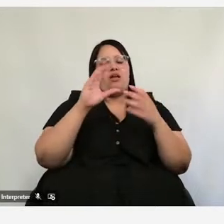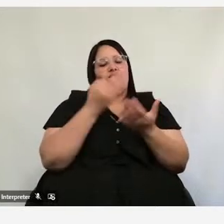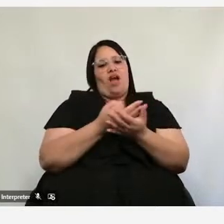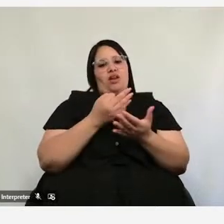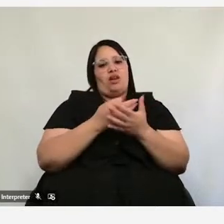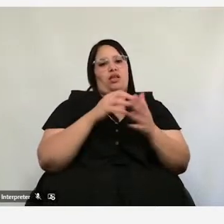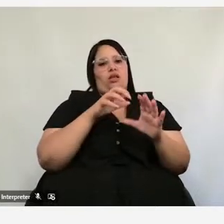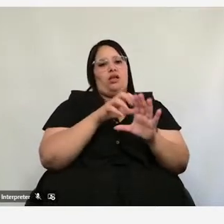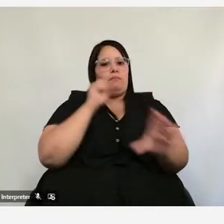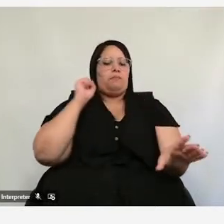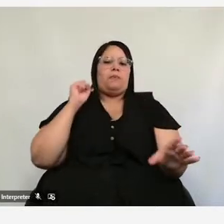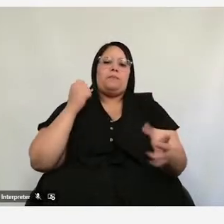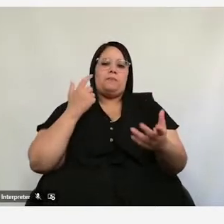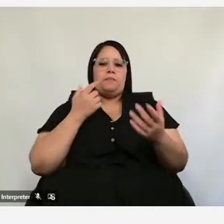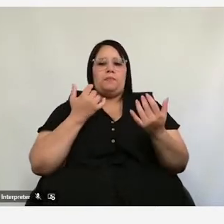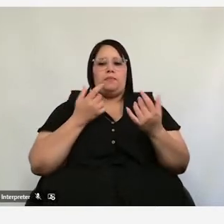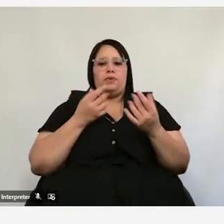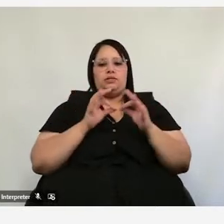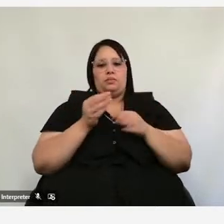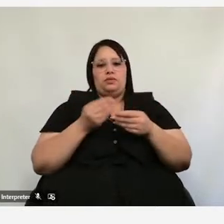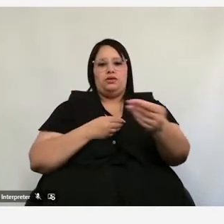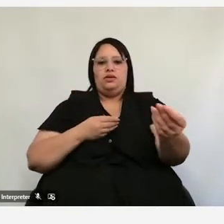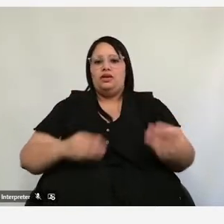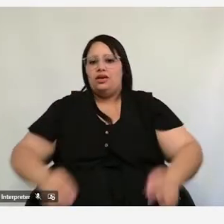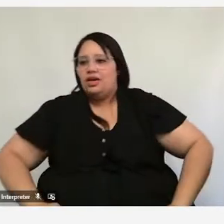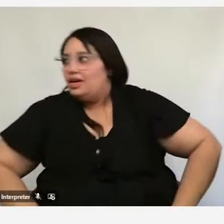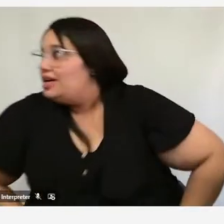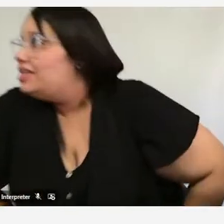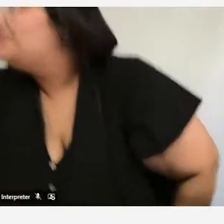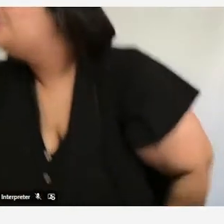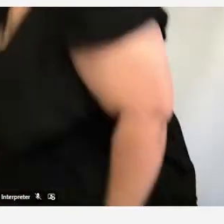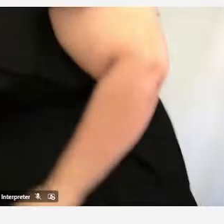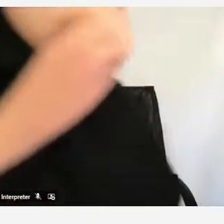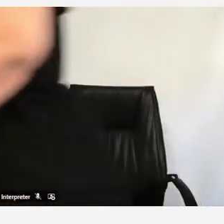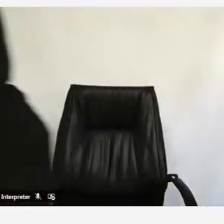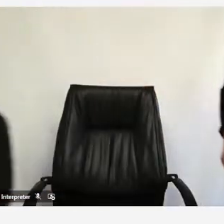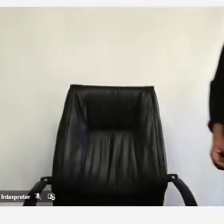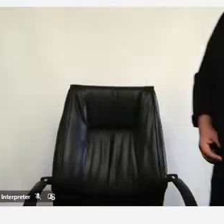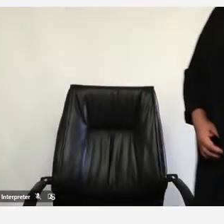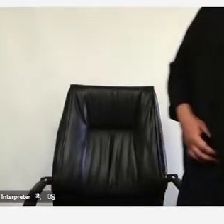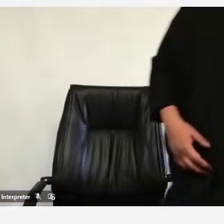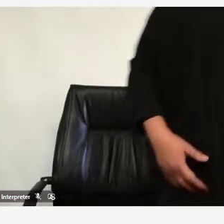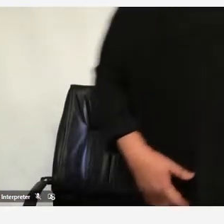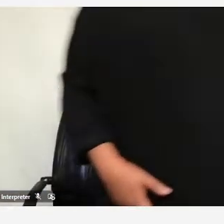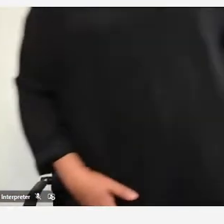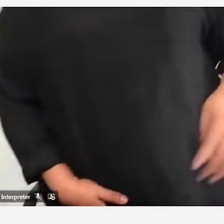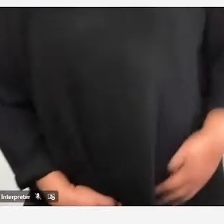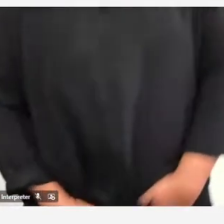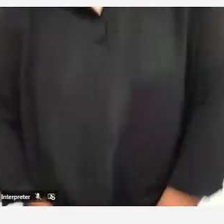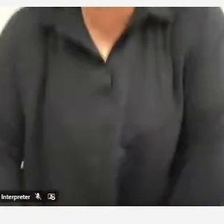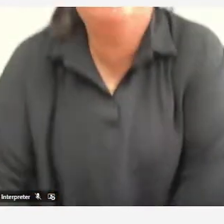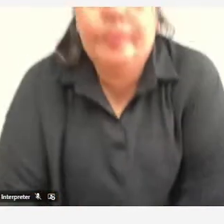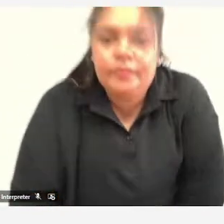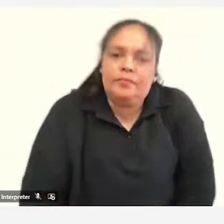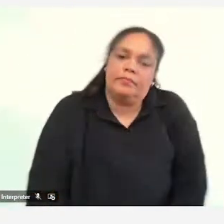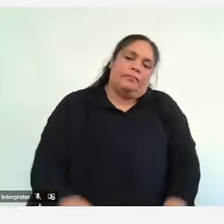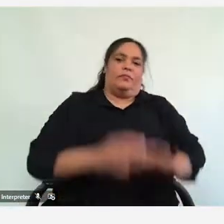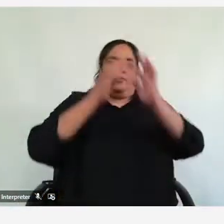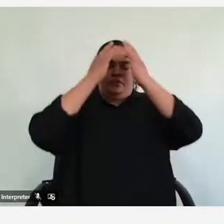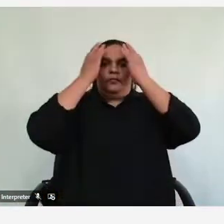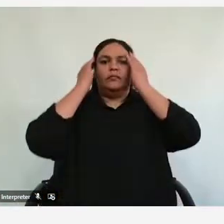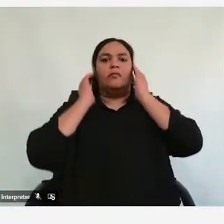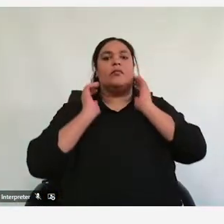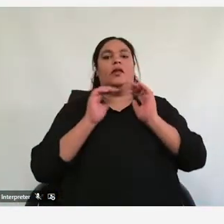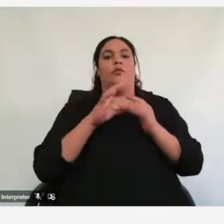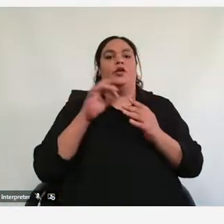Today, 7,000 vulnerable children risk losing life-saving treatment because the DA choose racial fear mongering